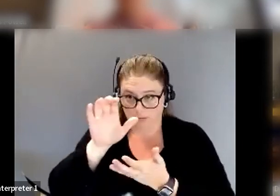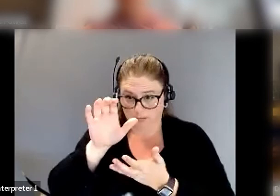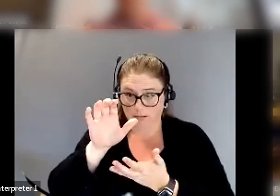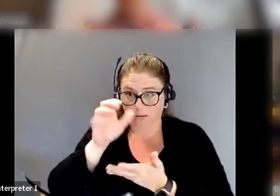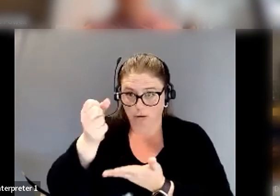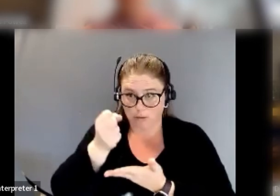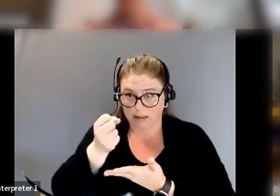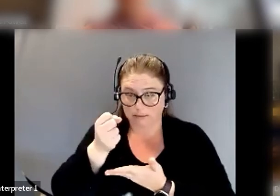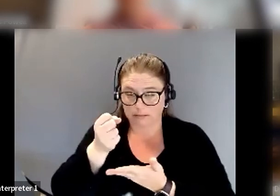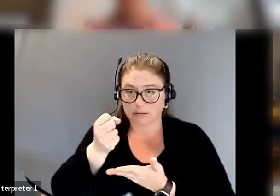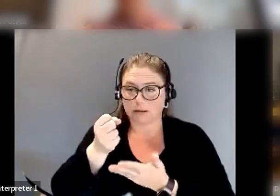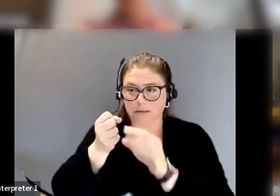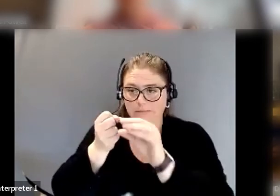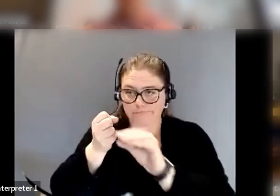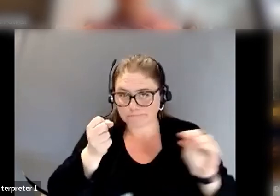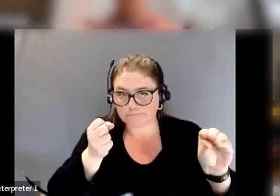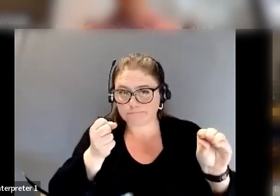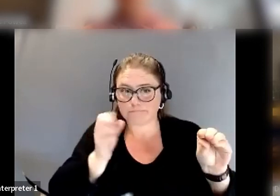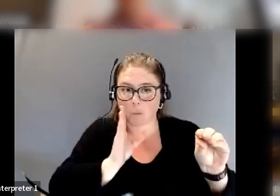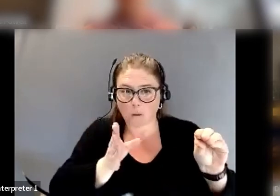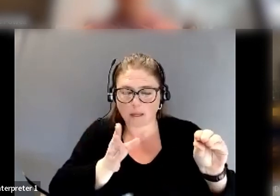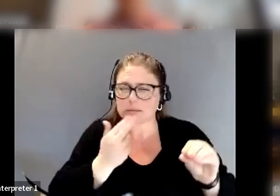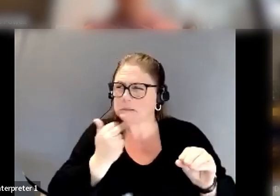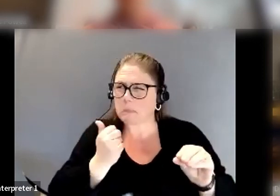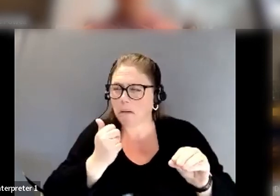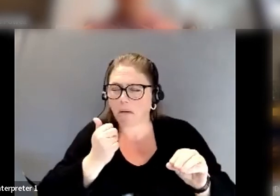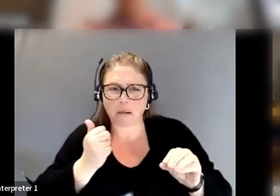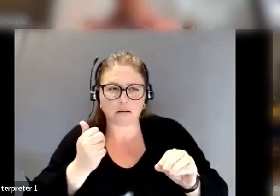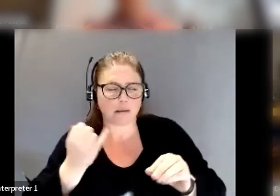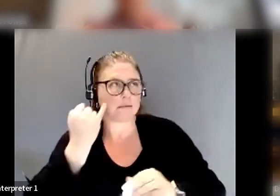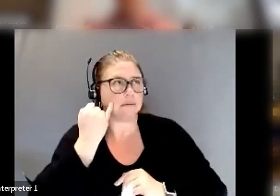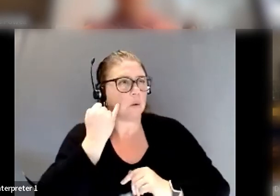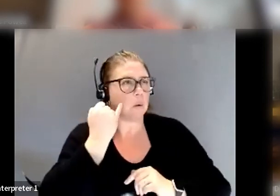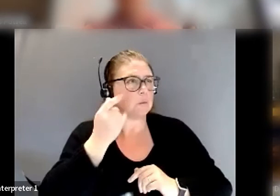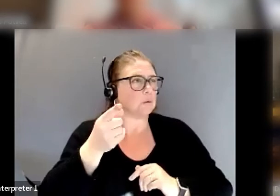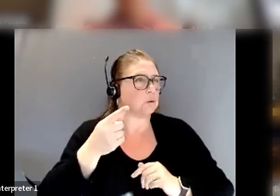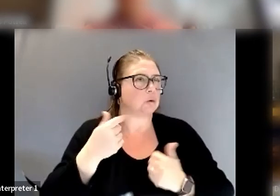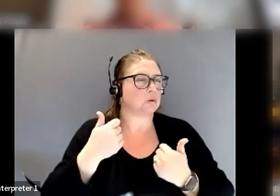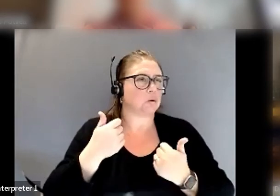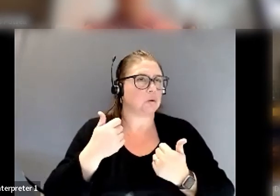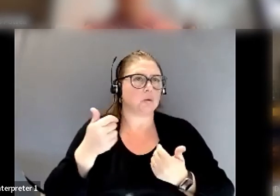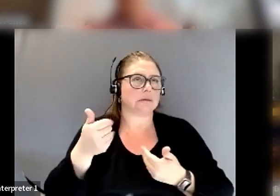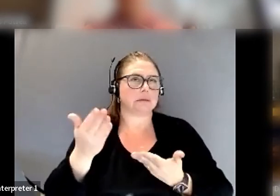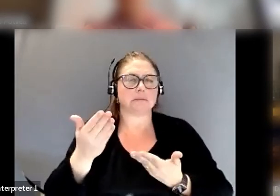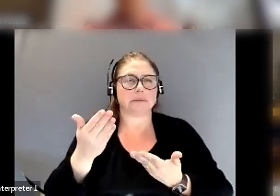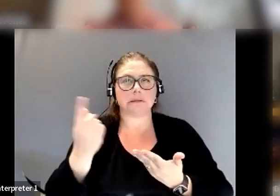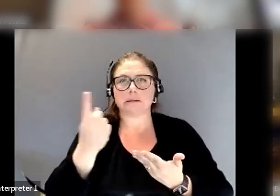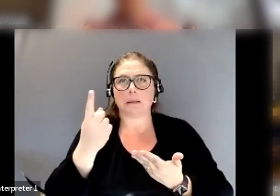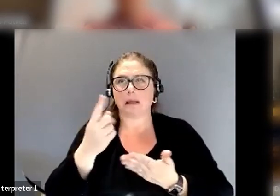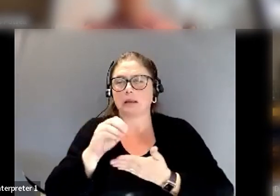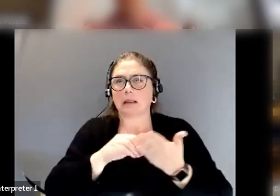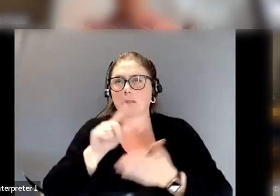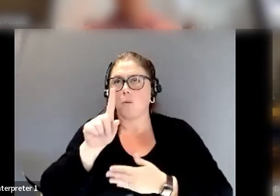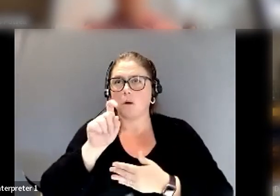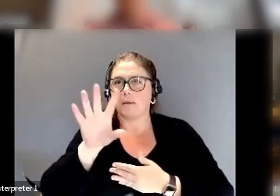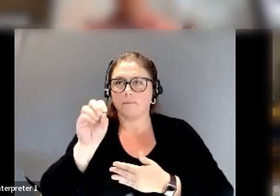applying for. It's typically somewhat small. I think on like, if you're submitting a claim for like $150,000 or something